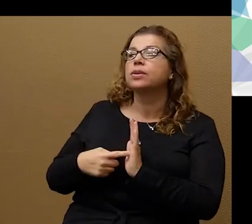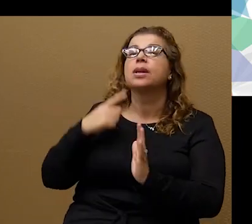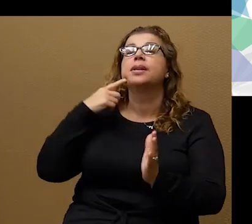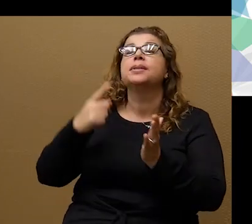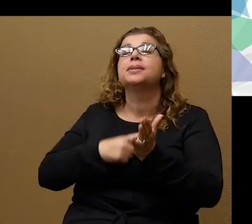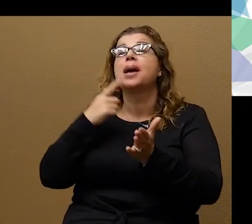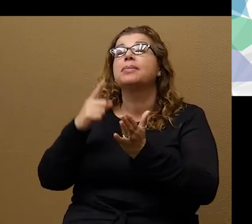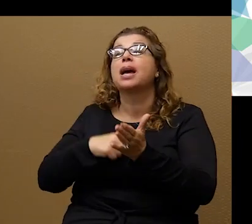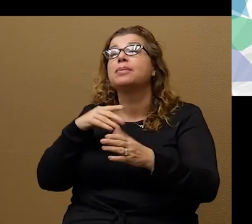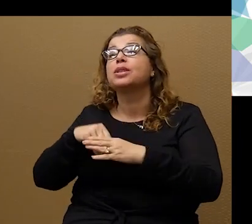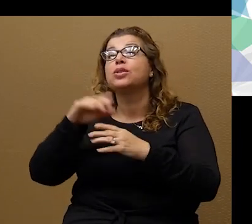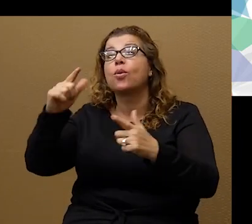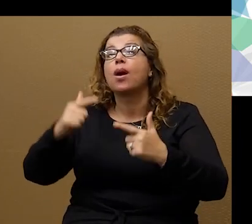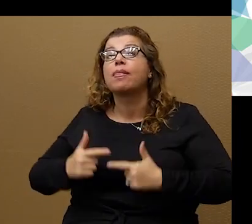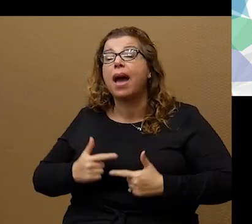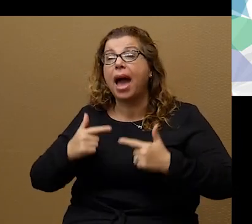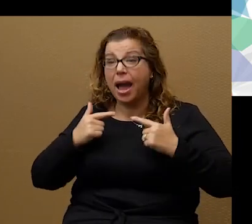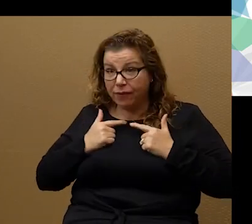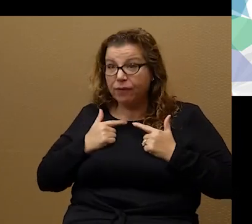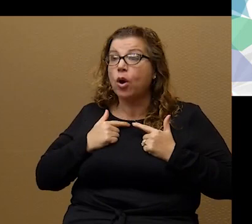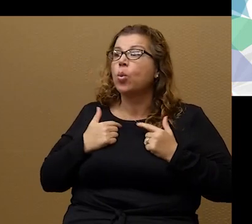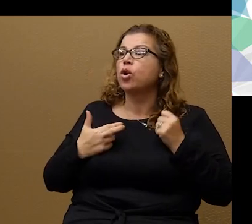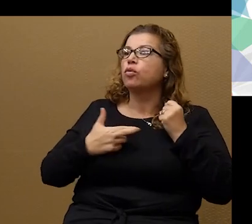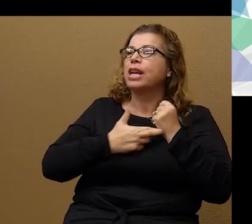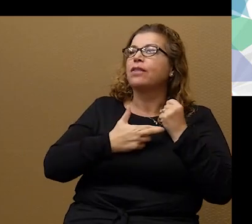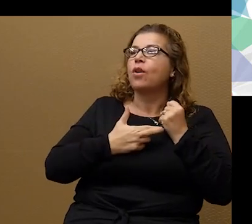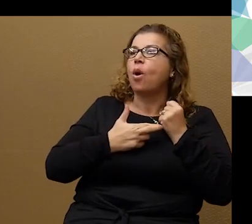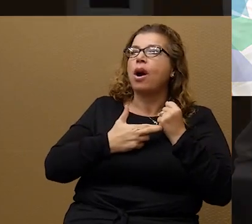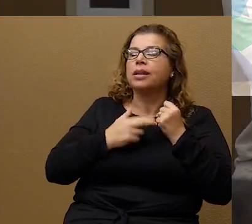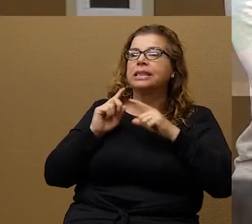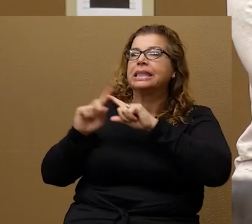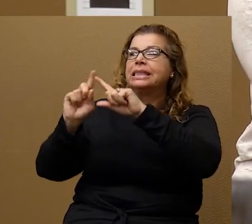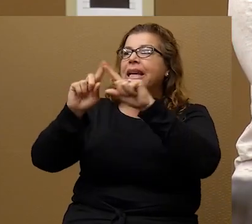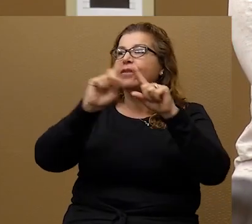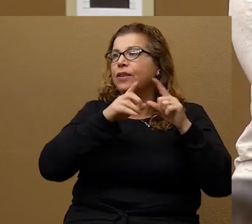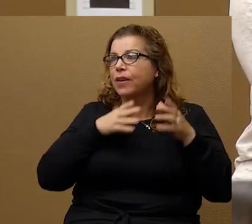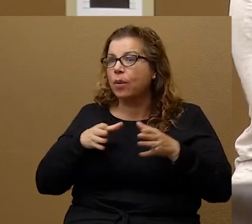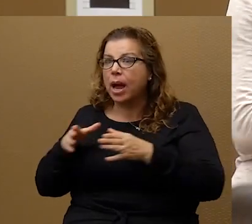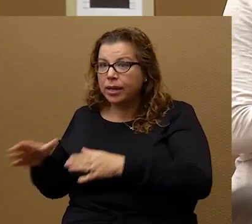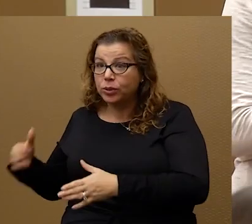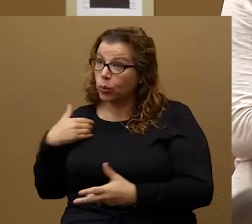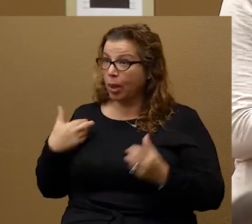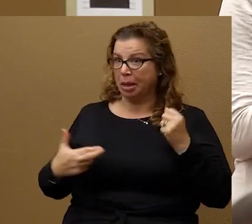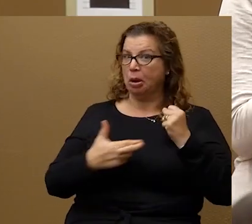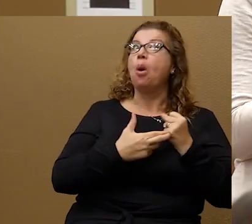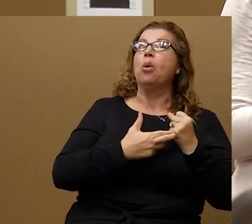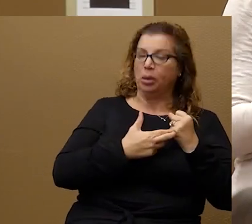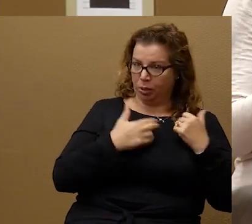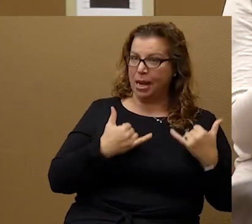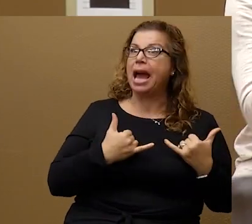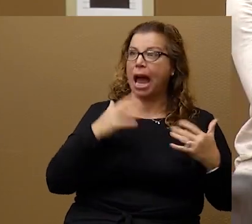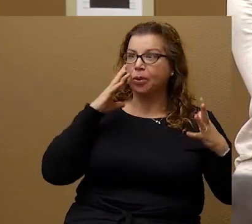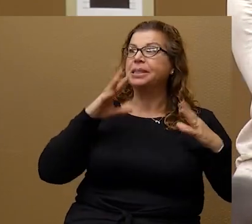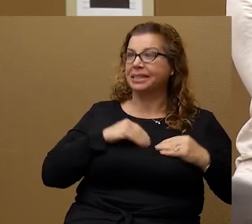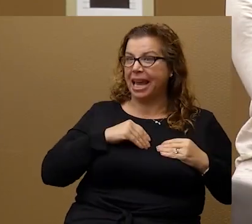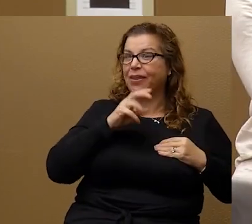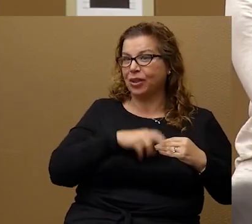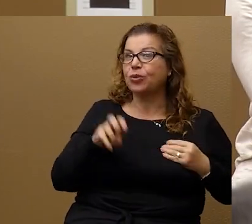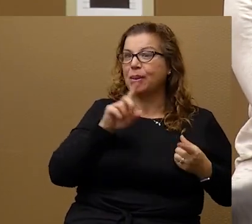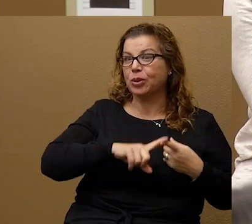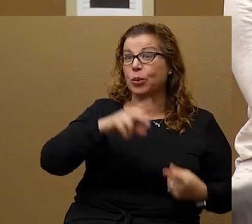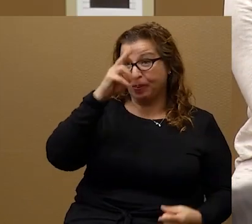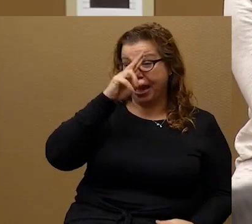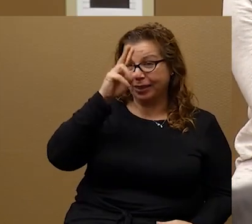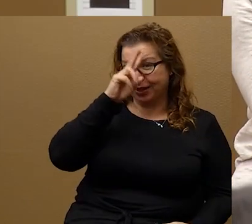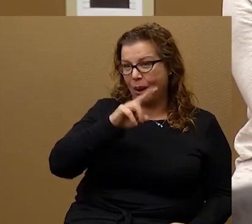lives where we will be reinforced by different things. We'll be reinforced by a trip to Mexico, but then there's another time